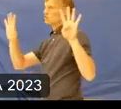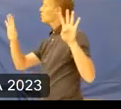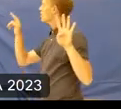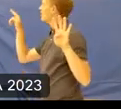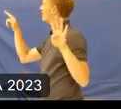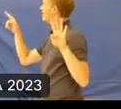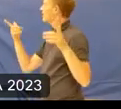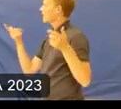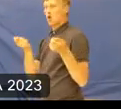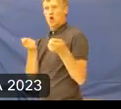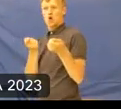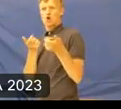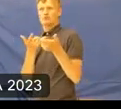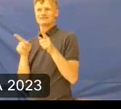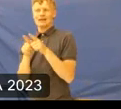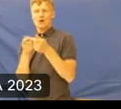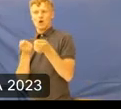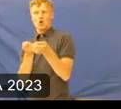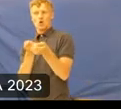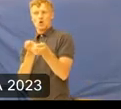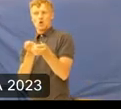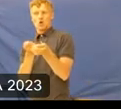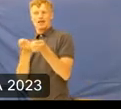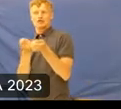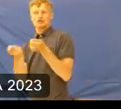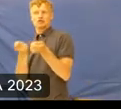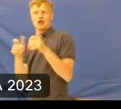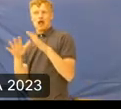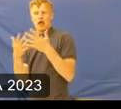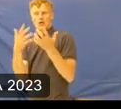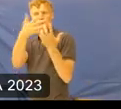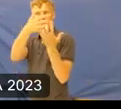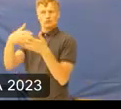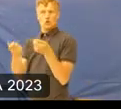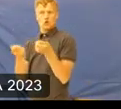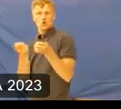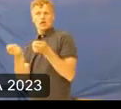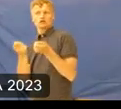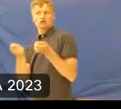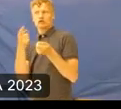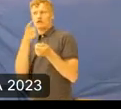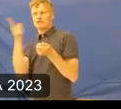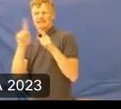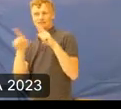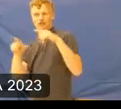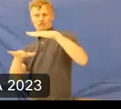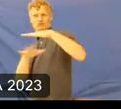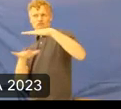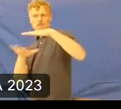coordination of what you will think when I use this particular trope, the sort of coordination of inferences.